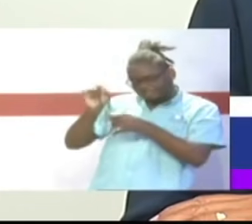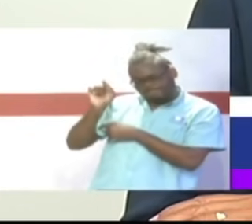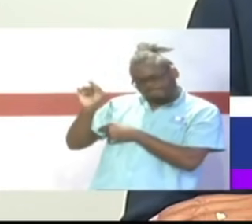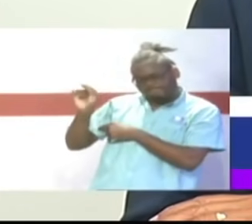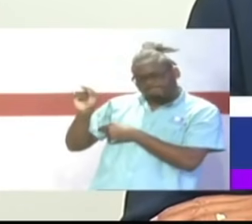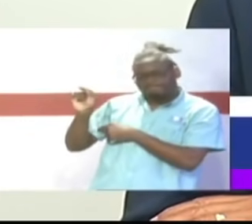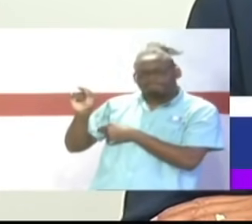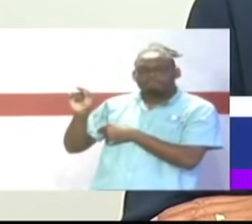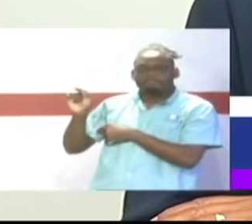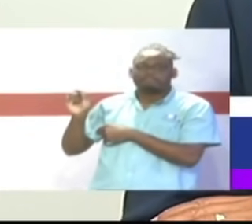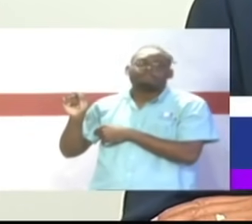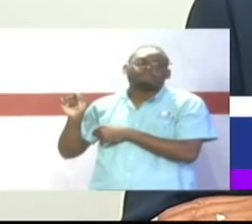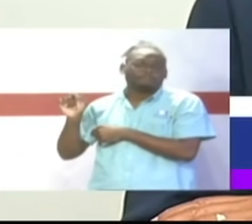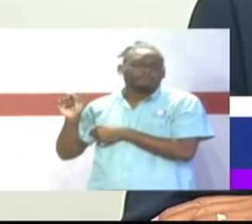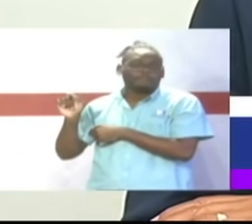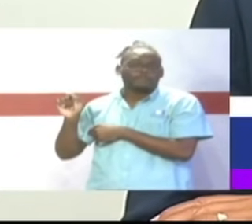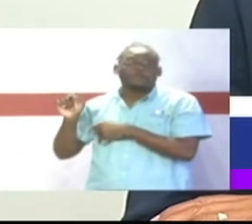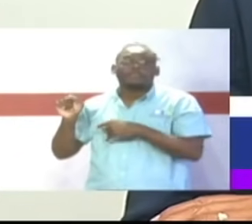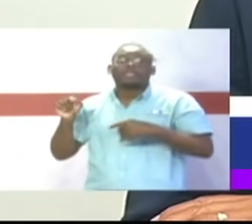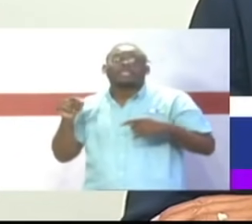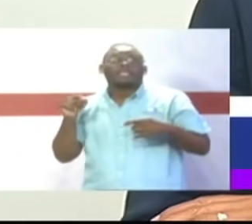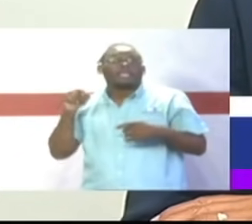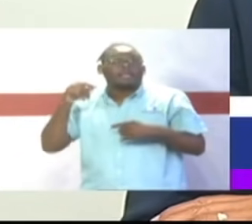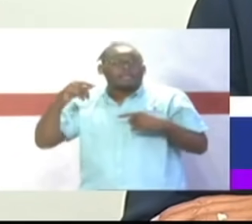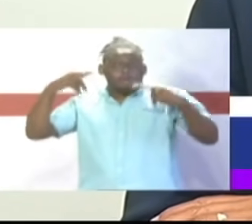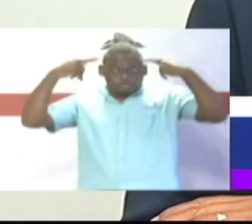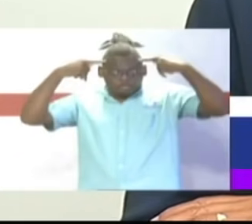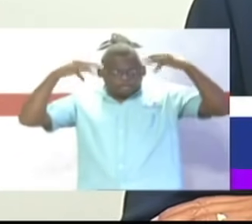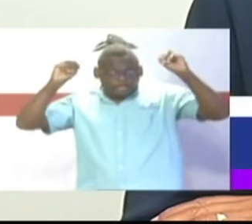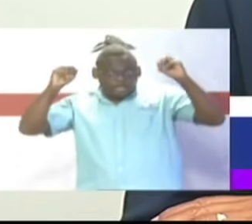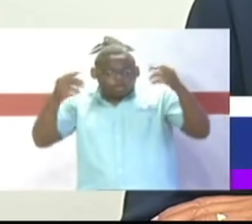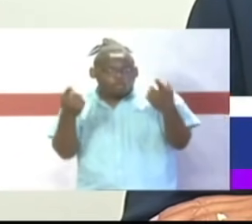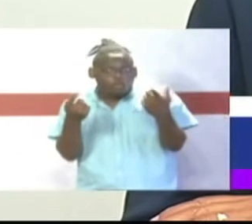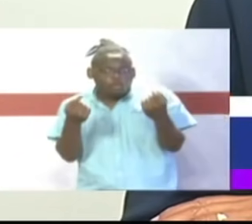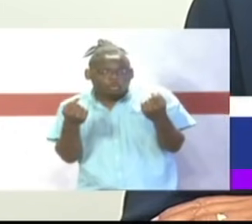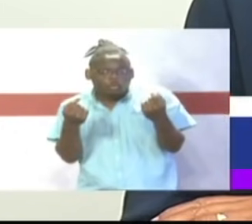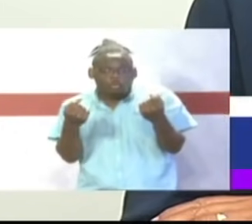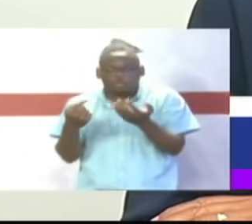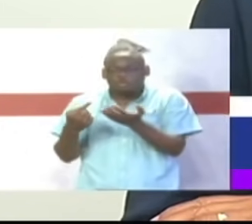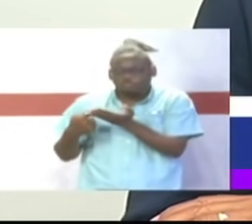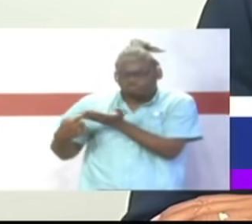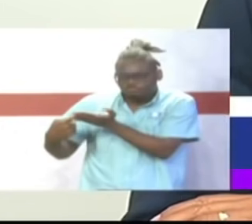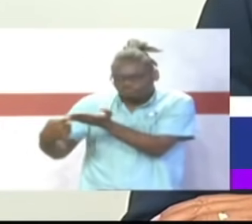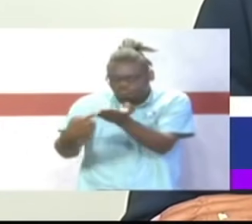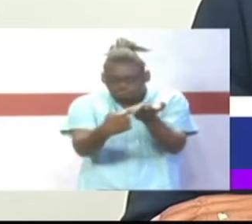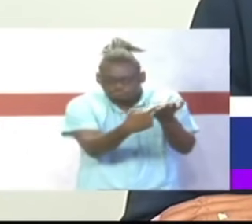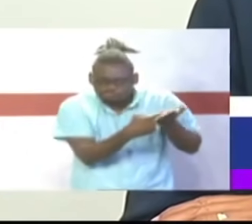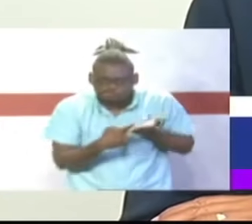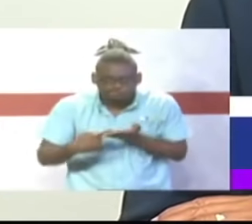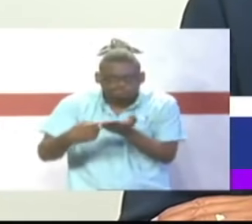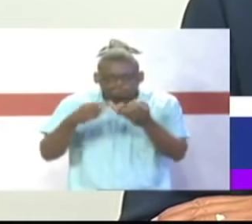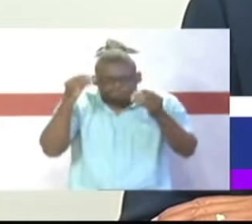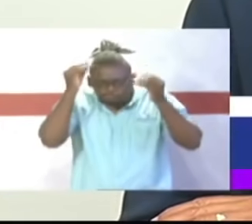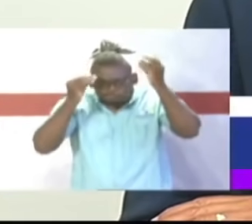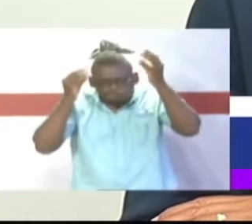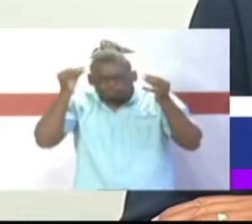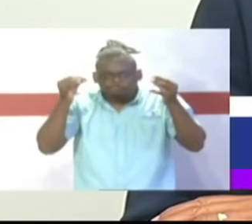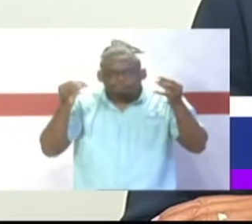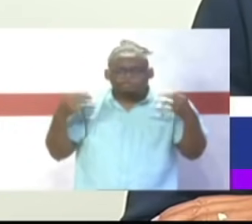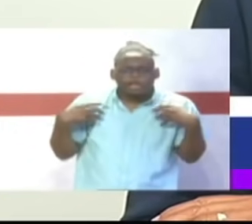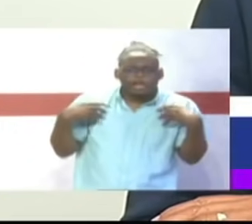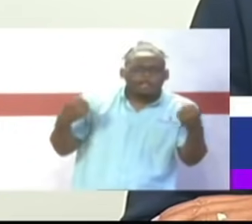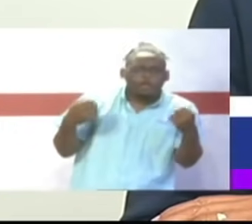Based on consultation with the Ministry of Health, myself, the Chief Medical